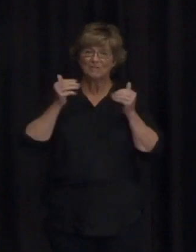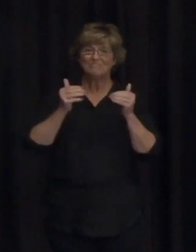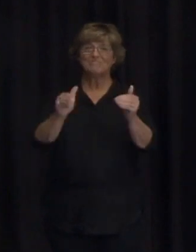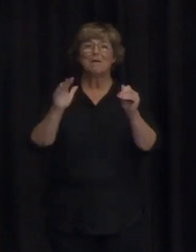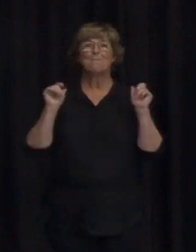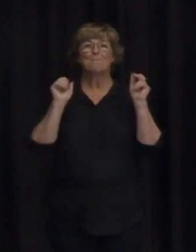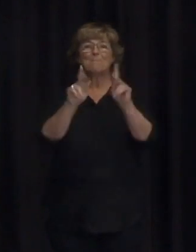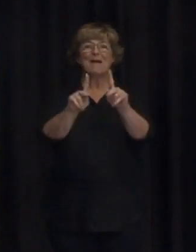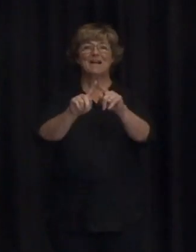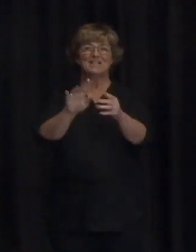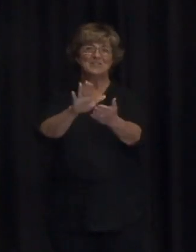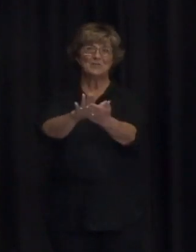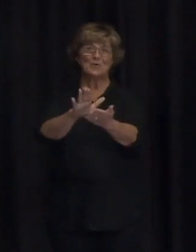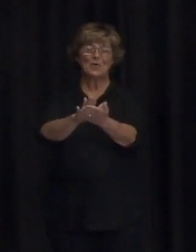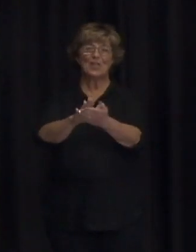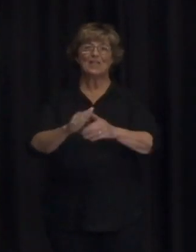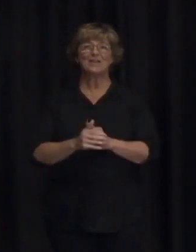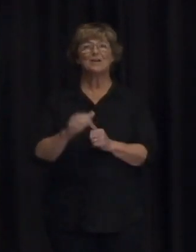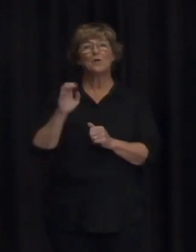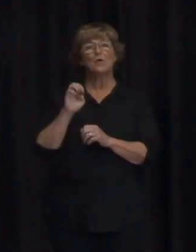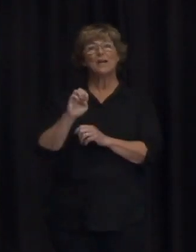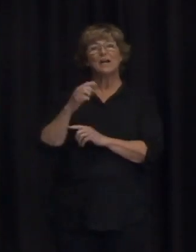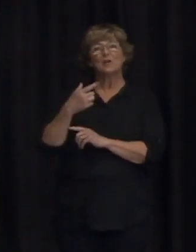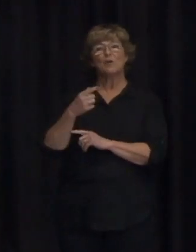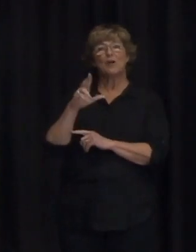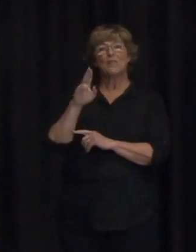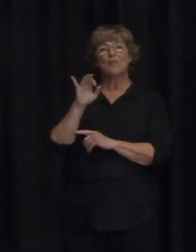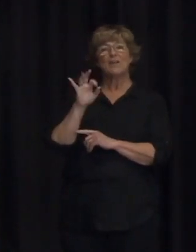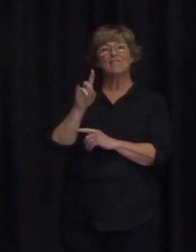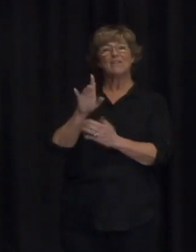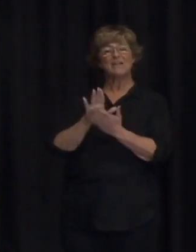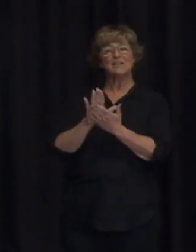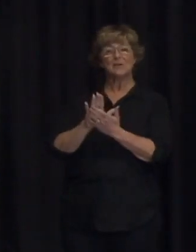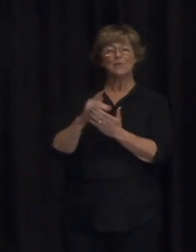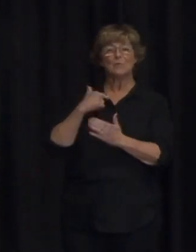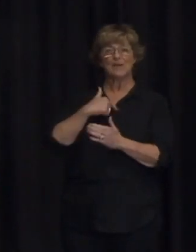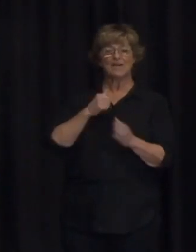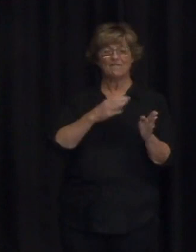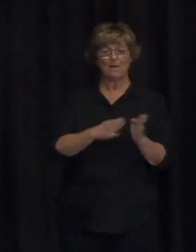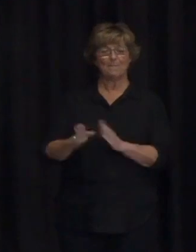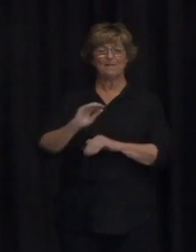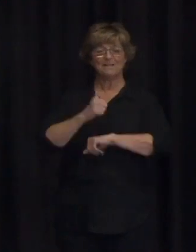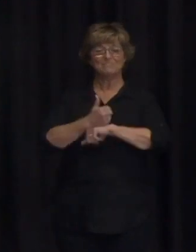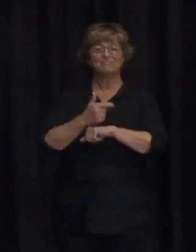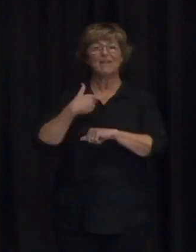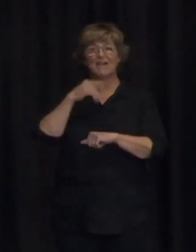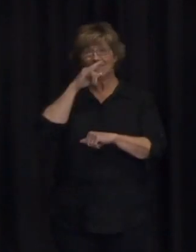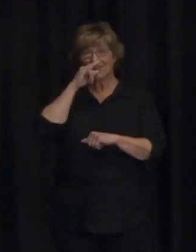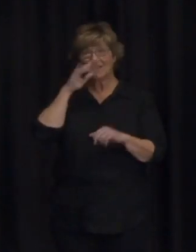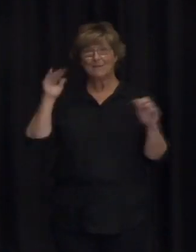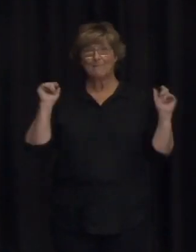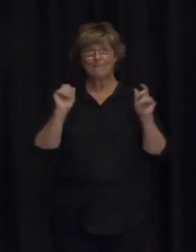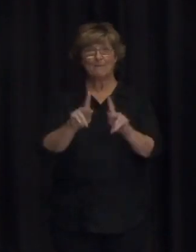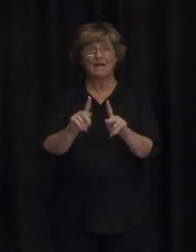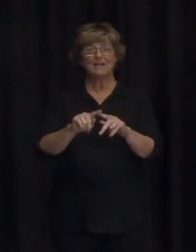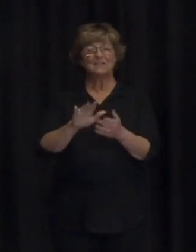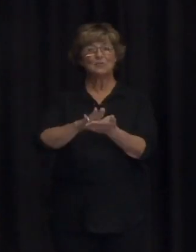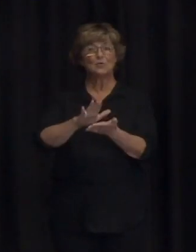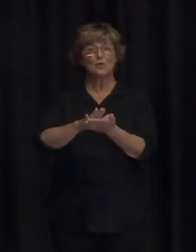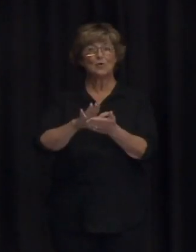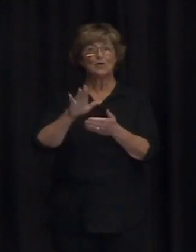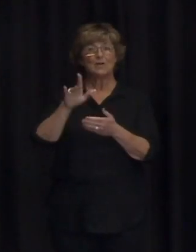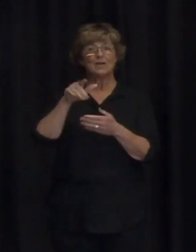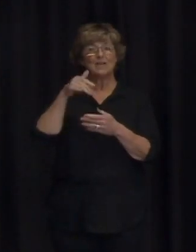school. In Elk Grove Unified, we are very excited to have a plan in place that will be bringing our kids back coming in